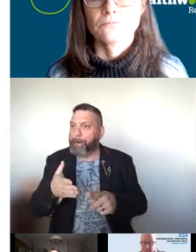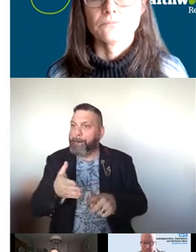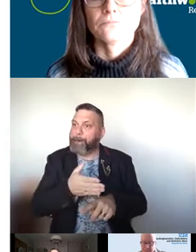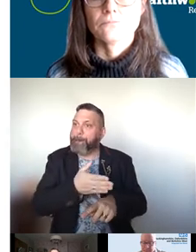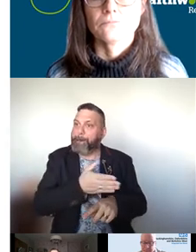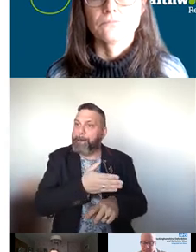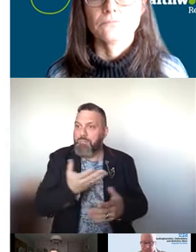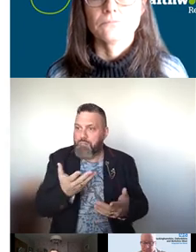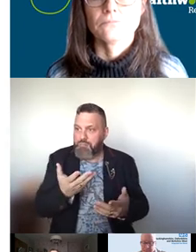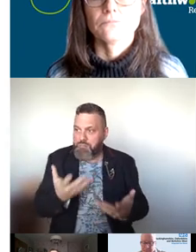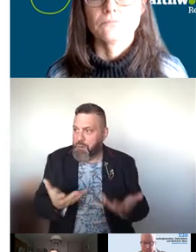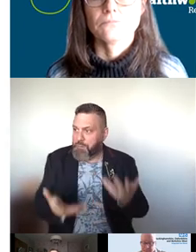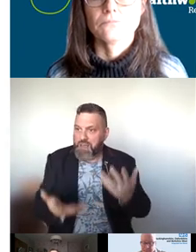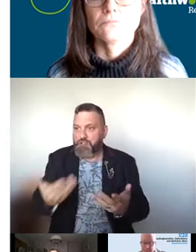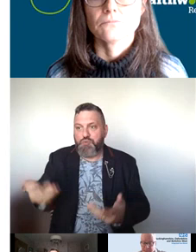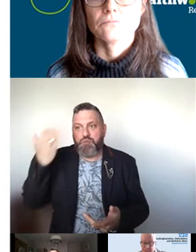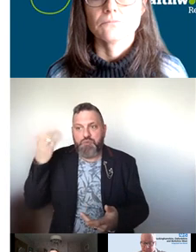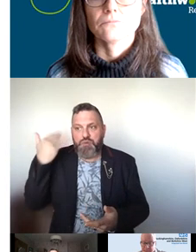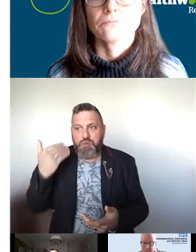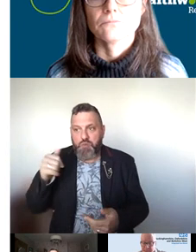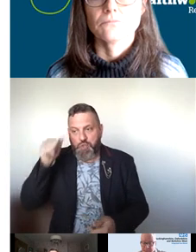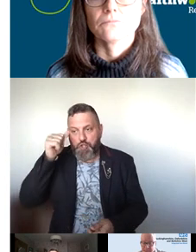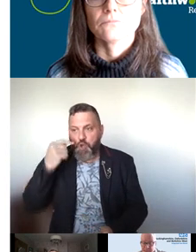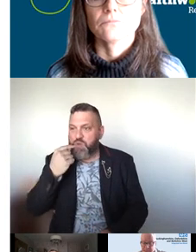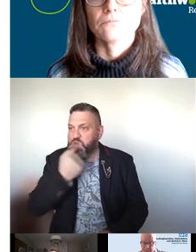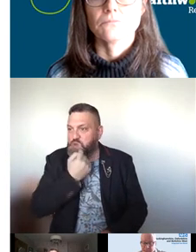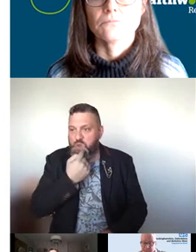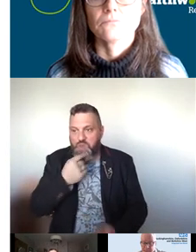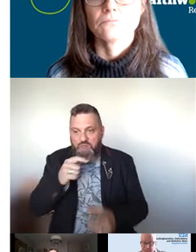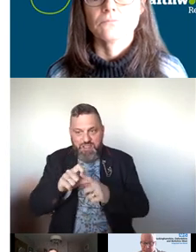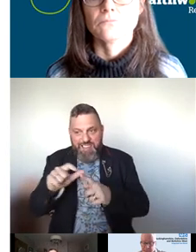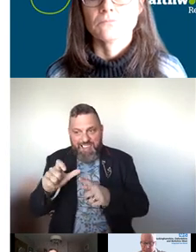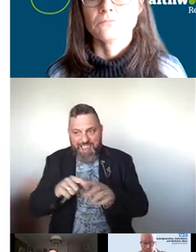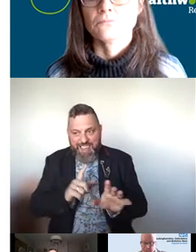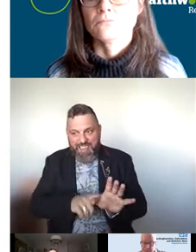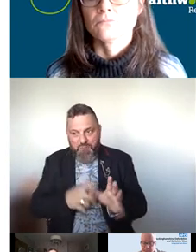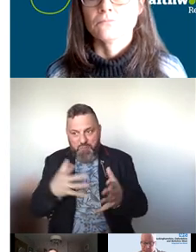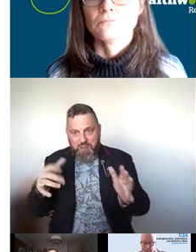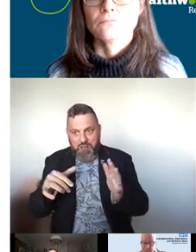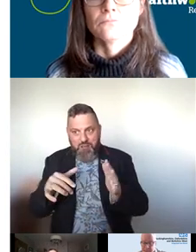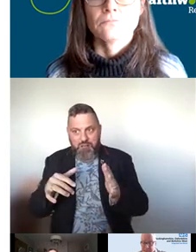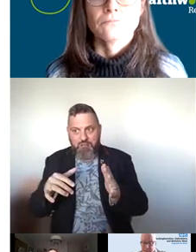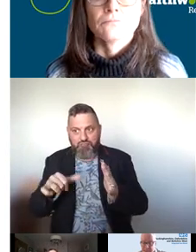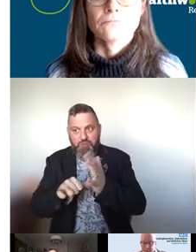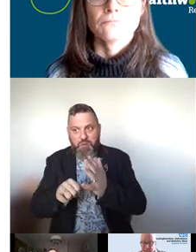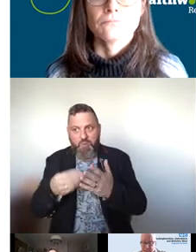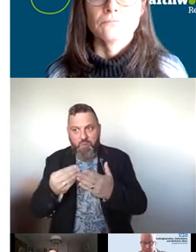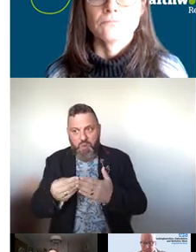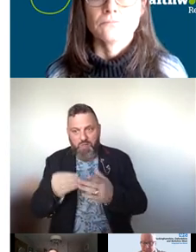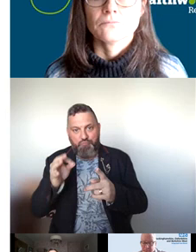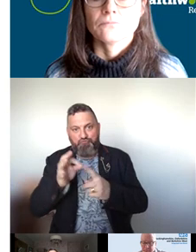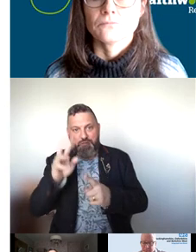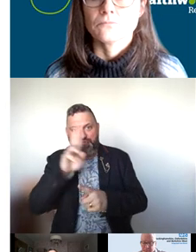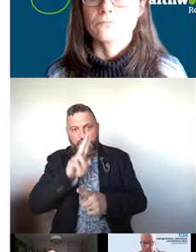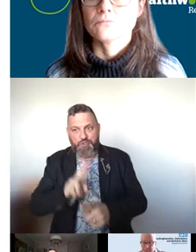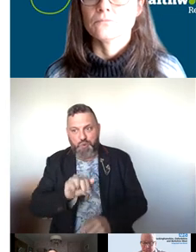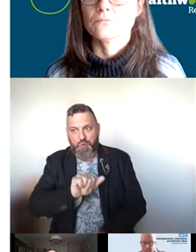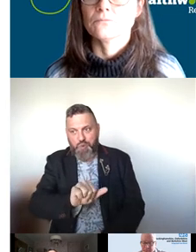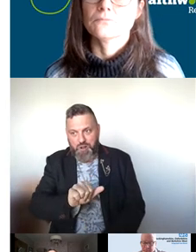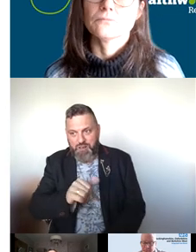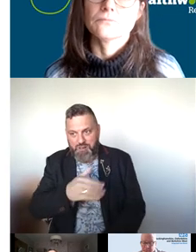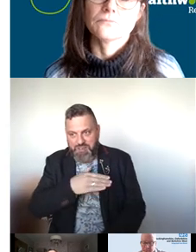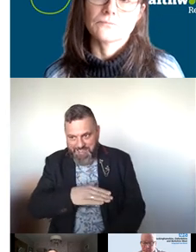around oral health. We know that tooth decay is a real challenge with primary school age children, and one that